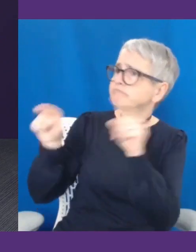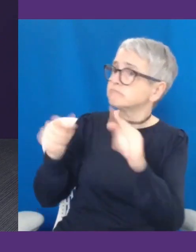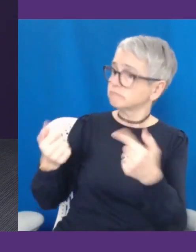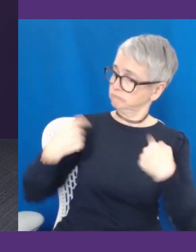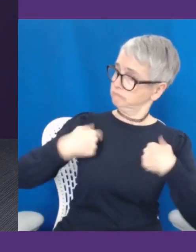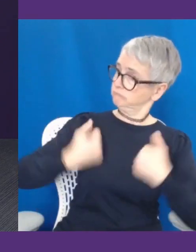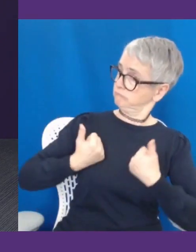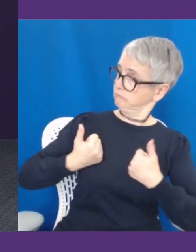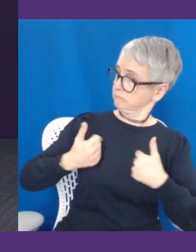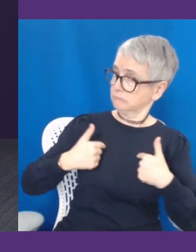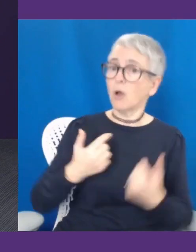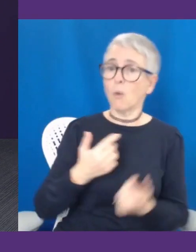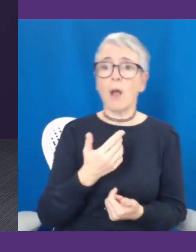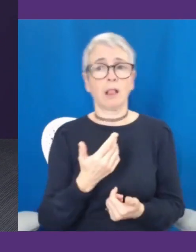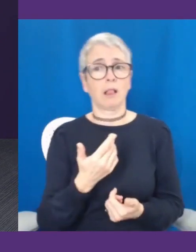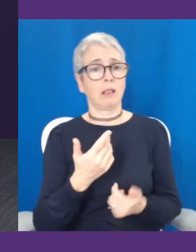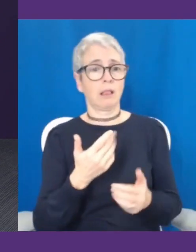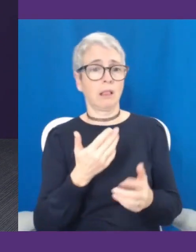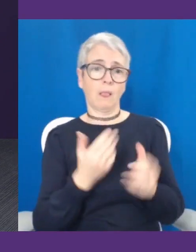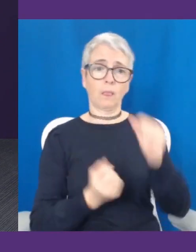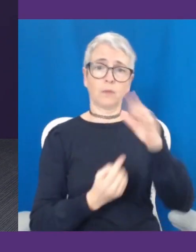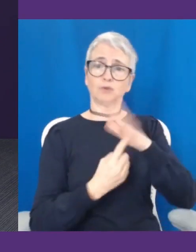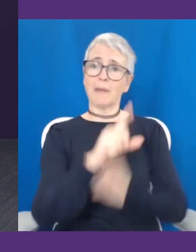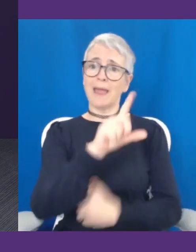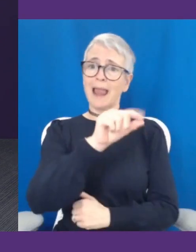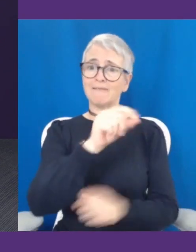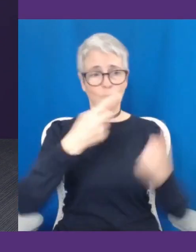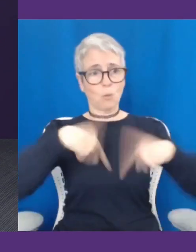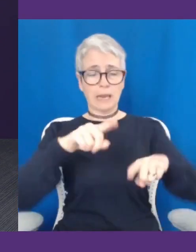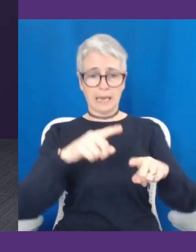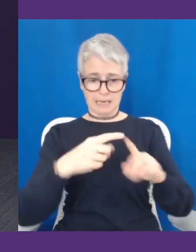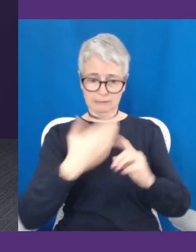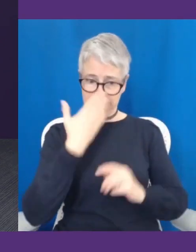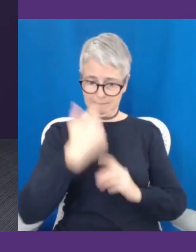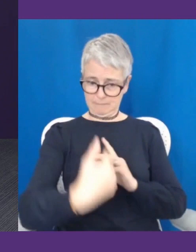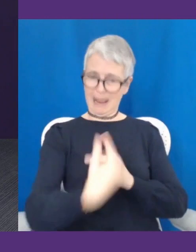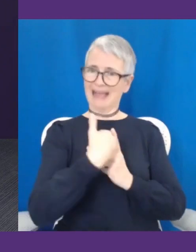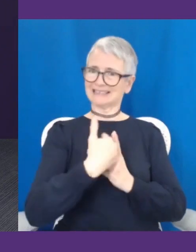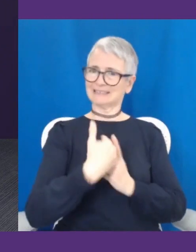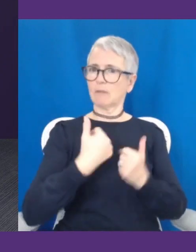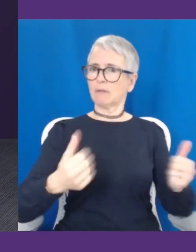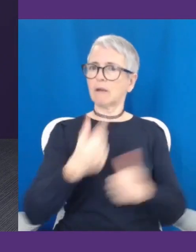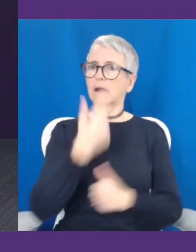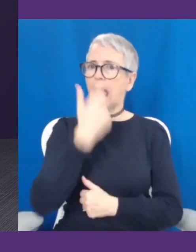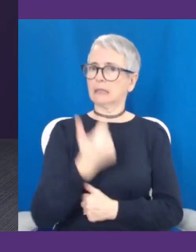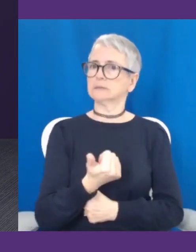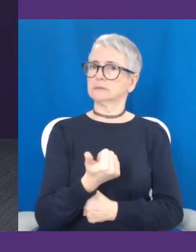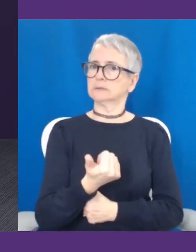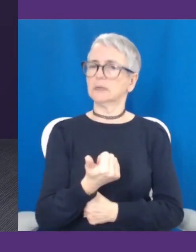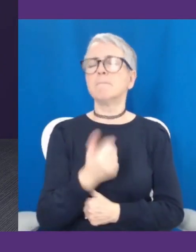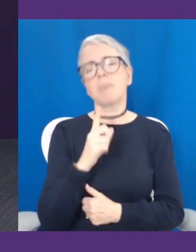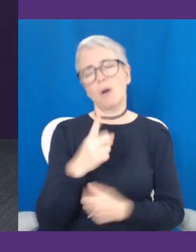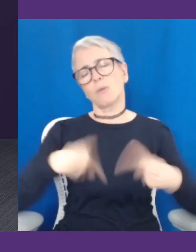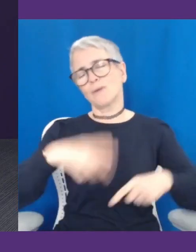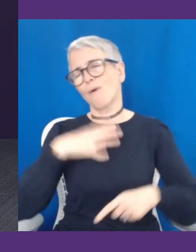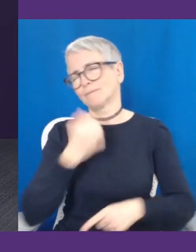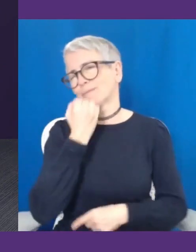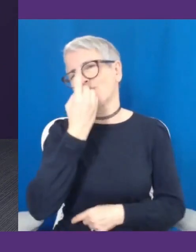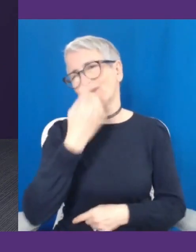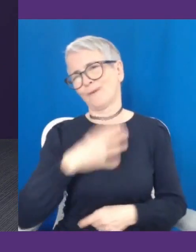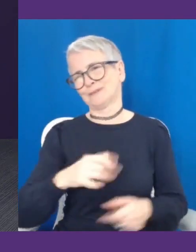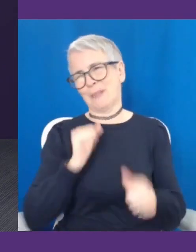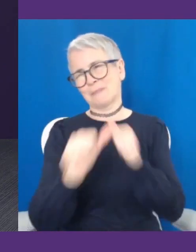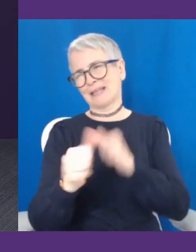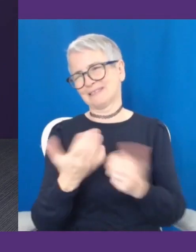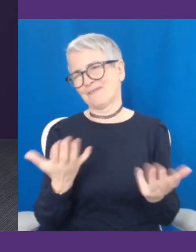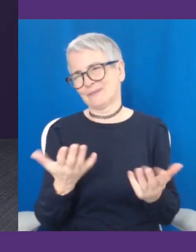13 markets, we're the most accessible website. But it isn't about being the best. I think what's more important is, particularly in Asia, Latin America,